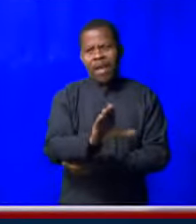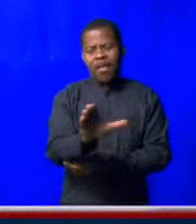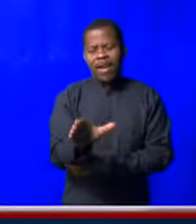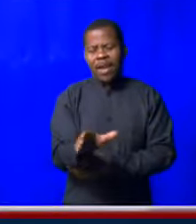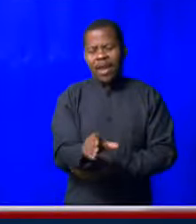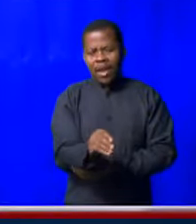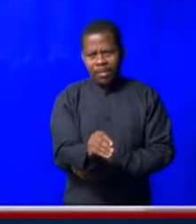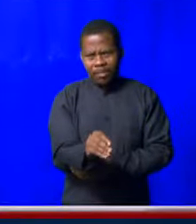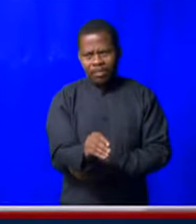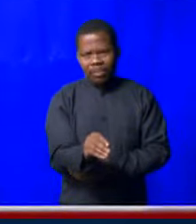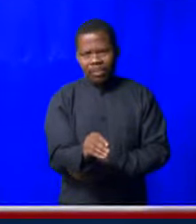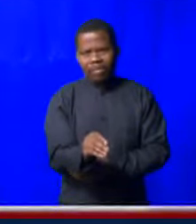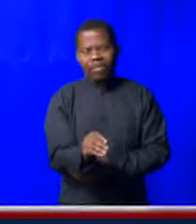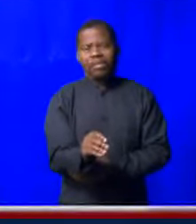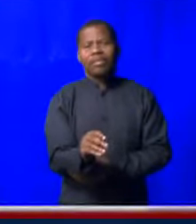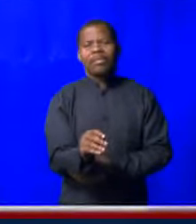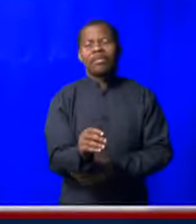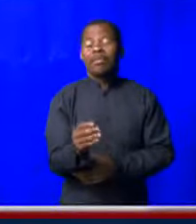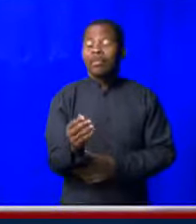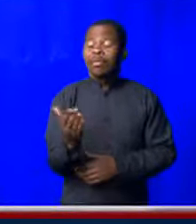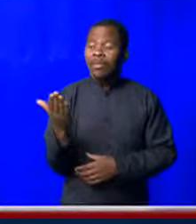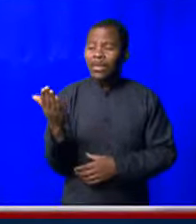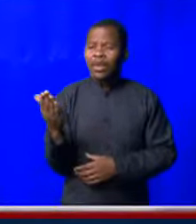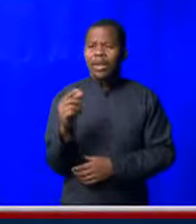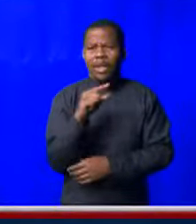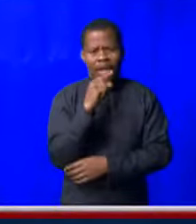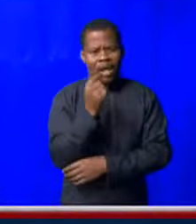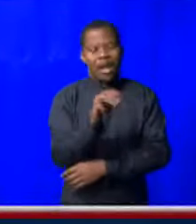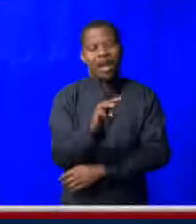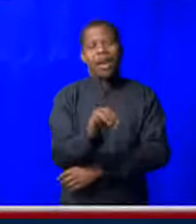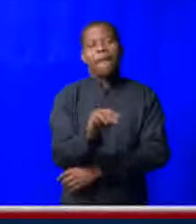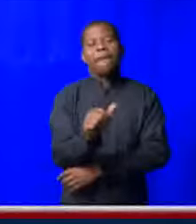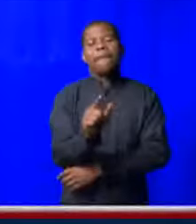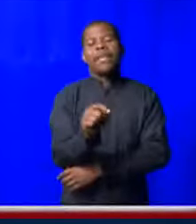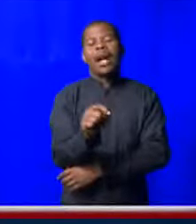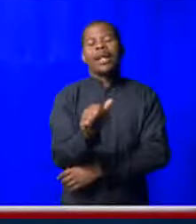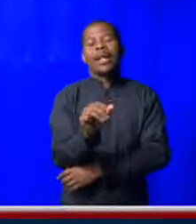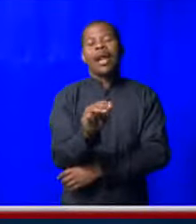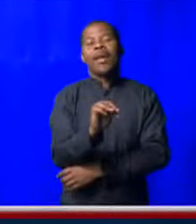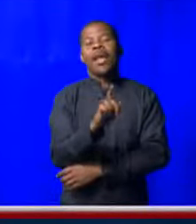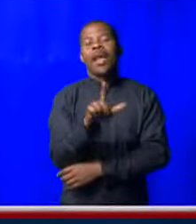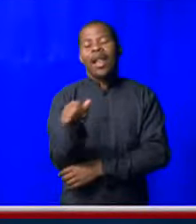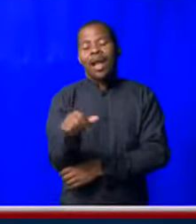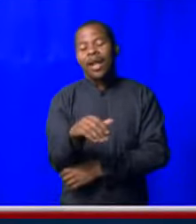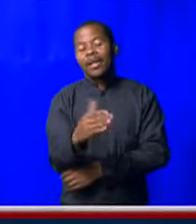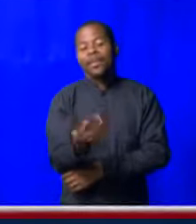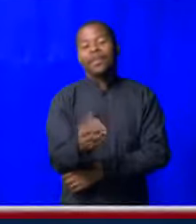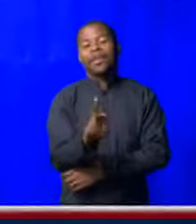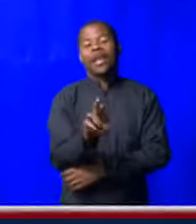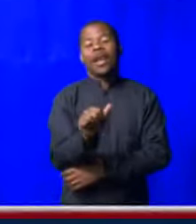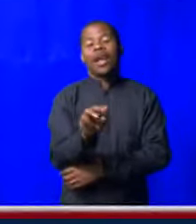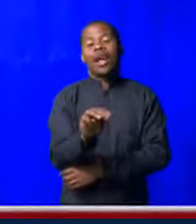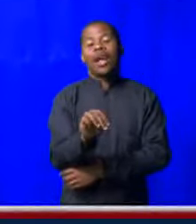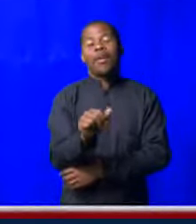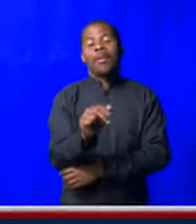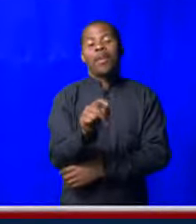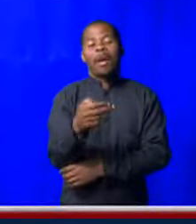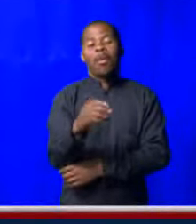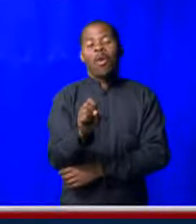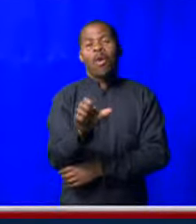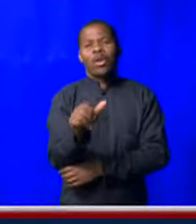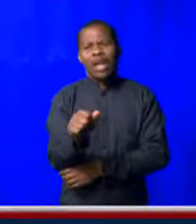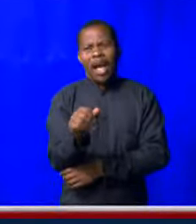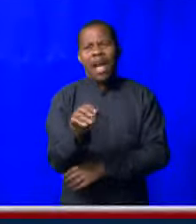I, Matamela Cyril Ramaphosa, swear that I will be